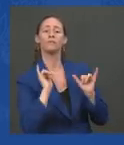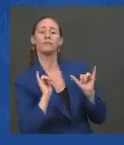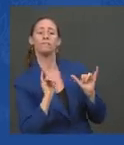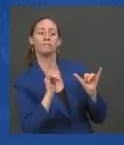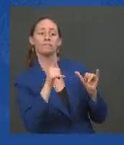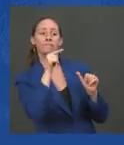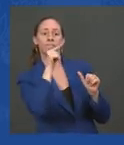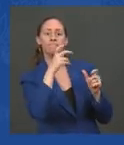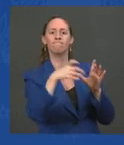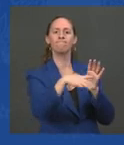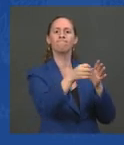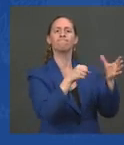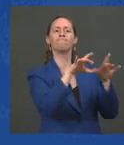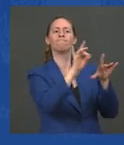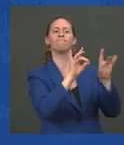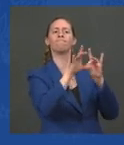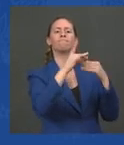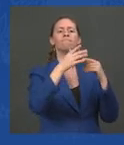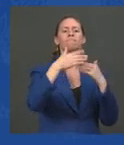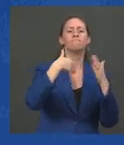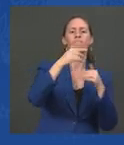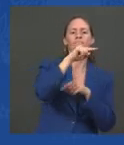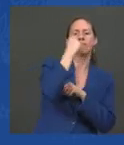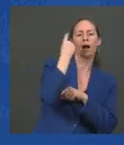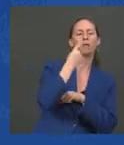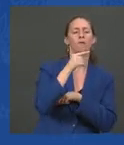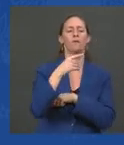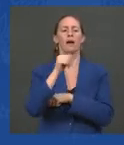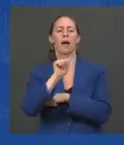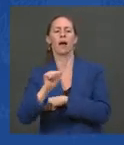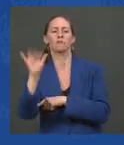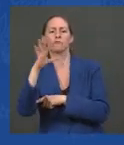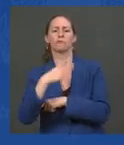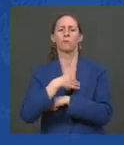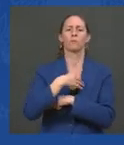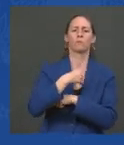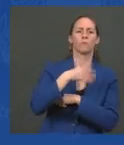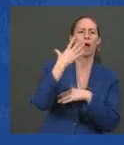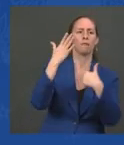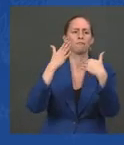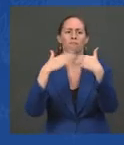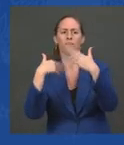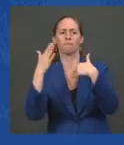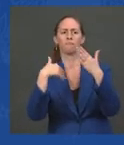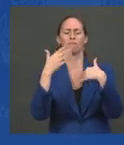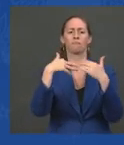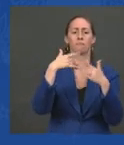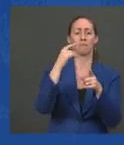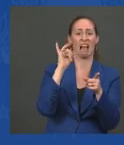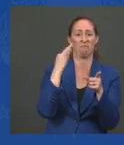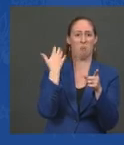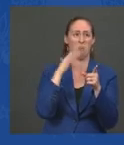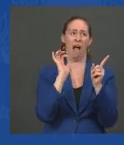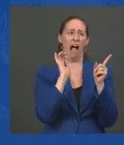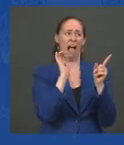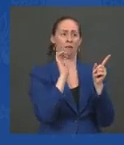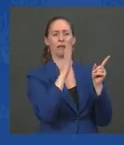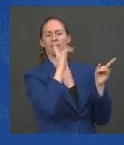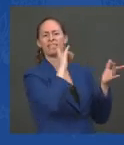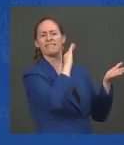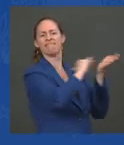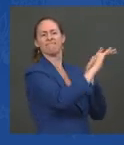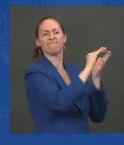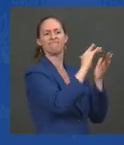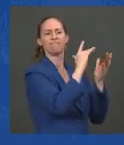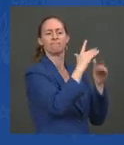Latino, doesn't matter if their candidate doesn't win. And they're targeting not just voters of color, as I said, but